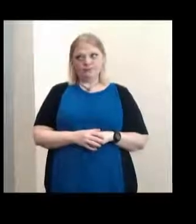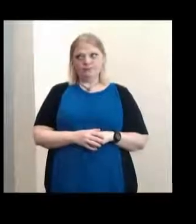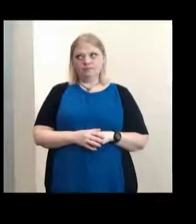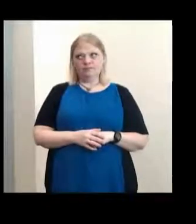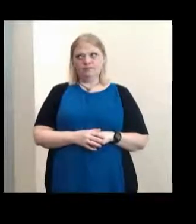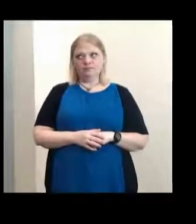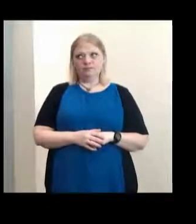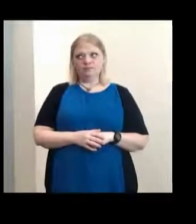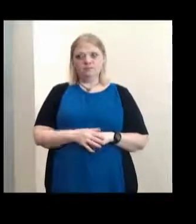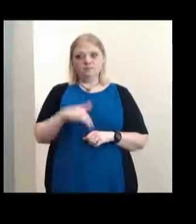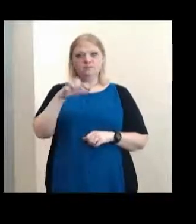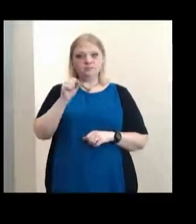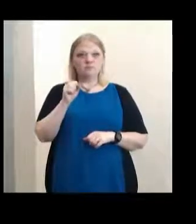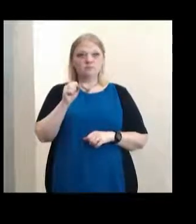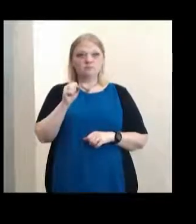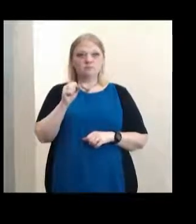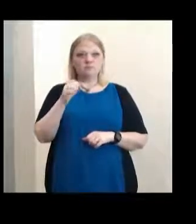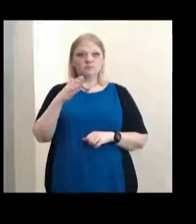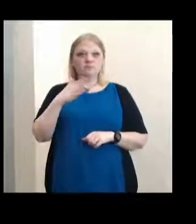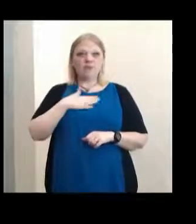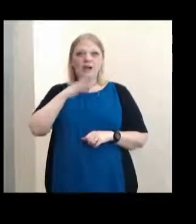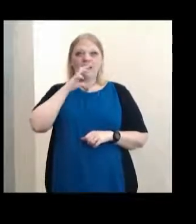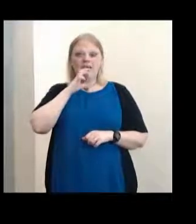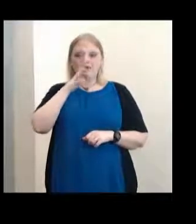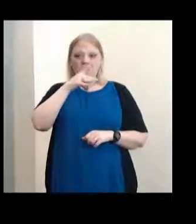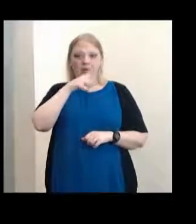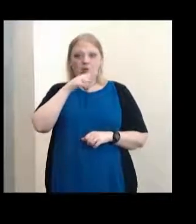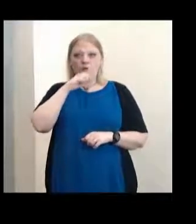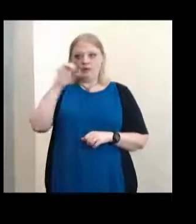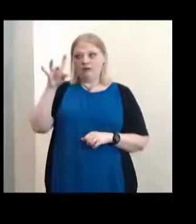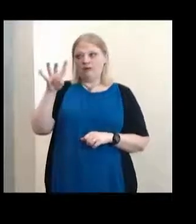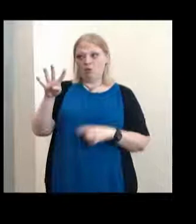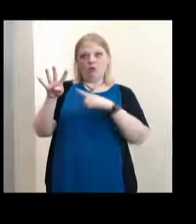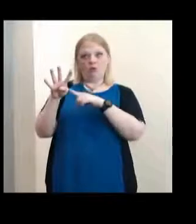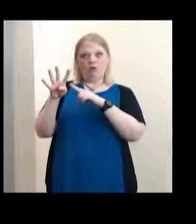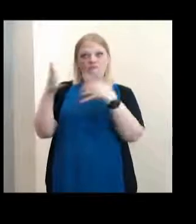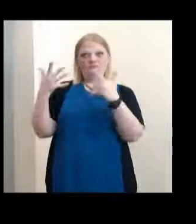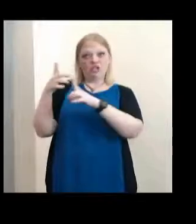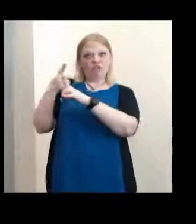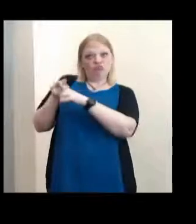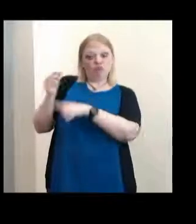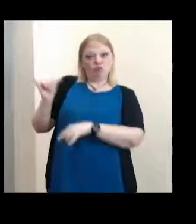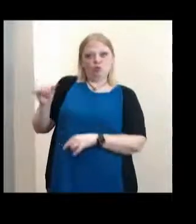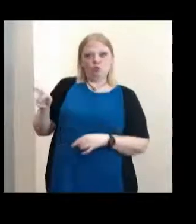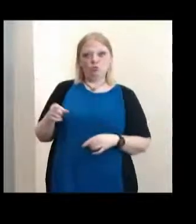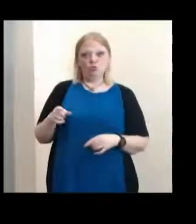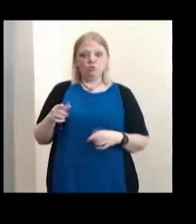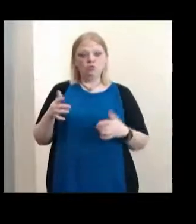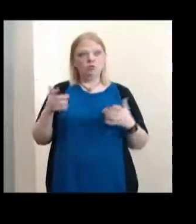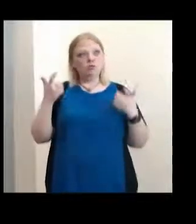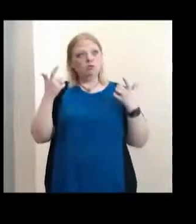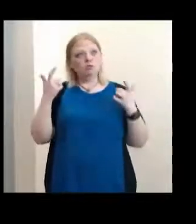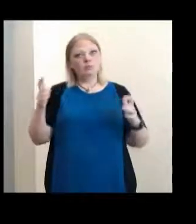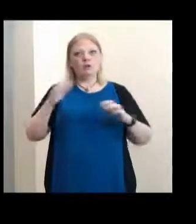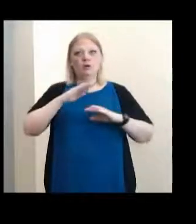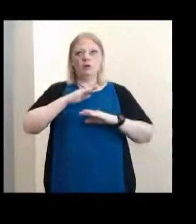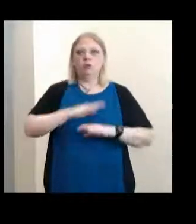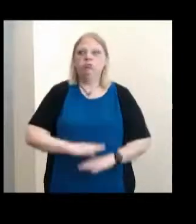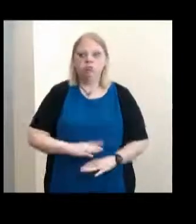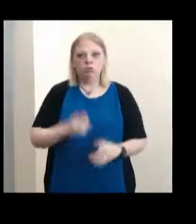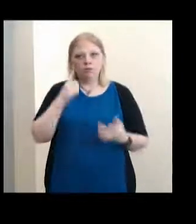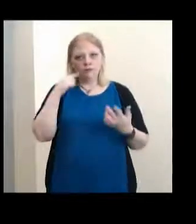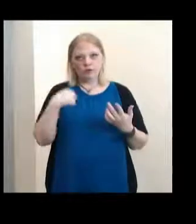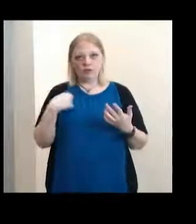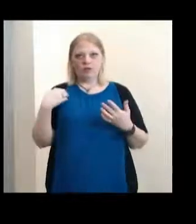So I did get my 84-year-old mother vaccinated, and it was a big relief for me. And I